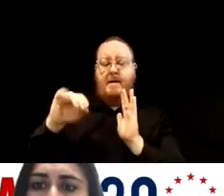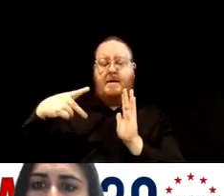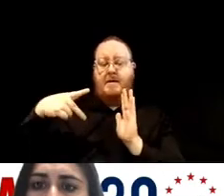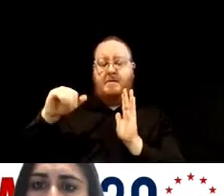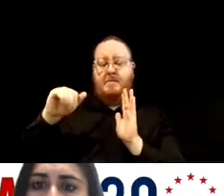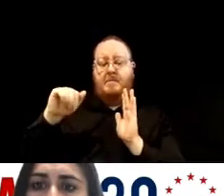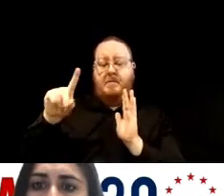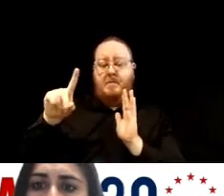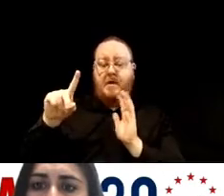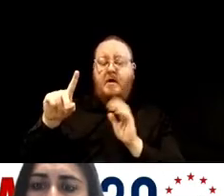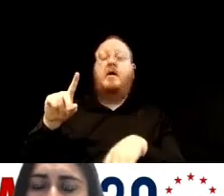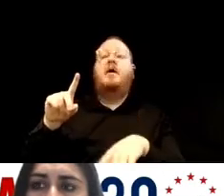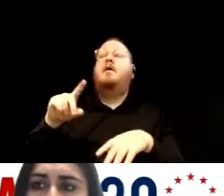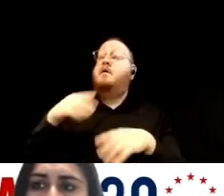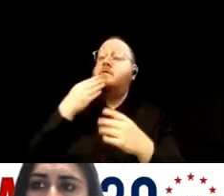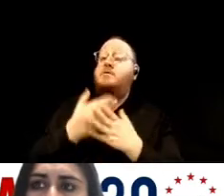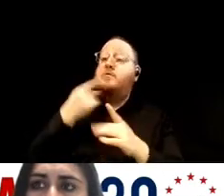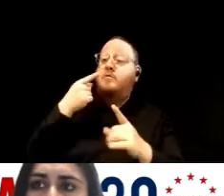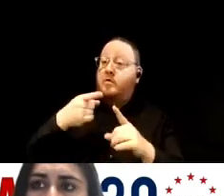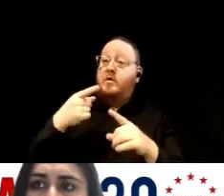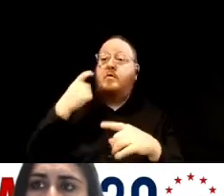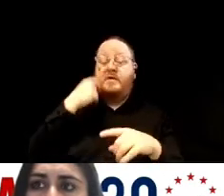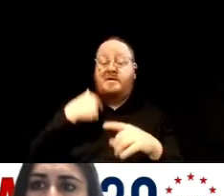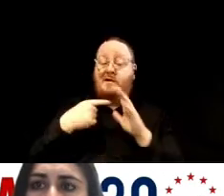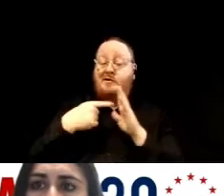you is